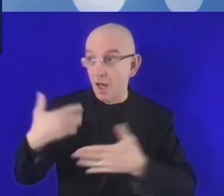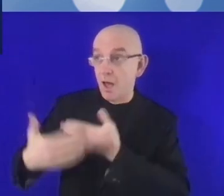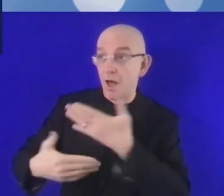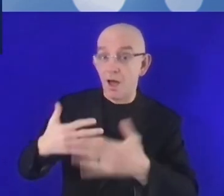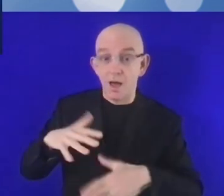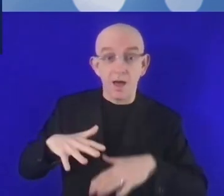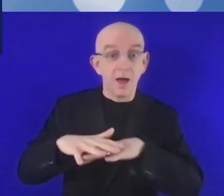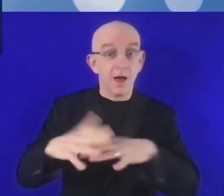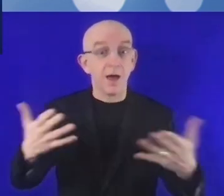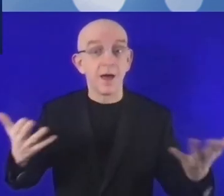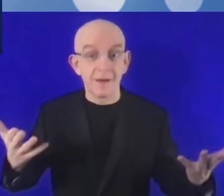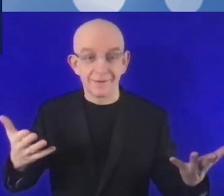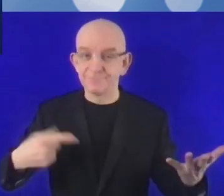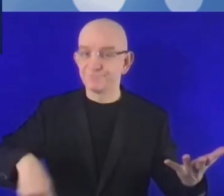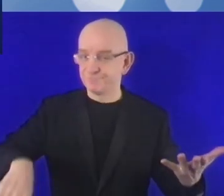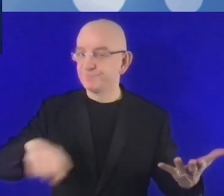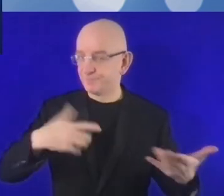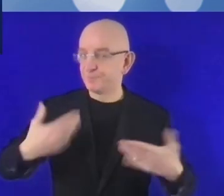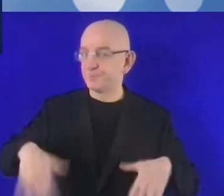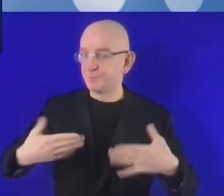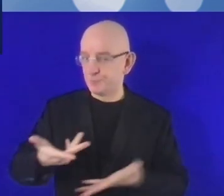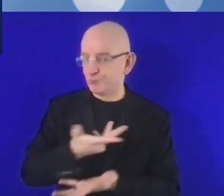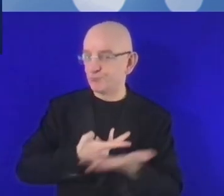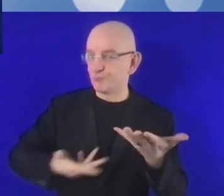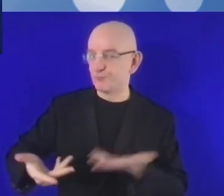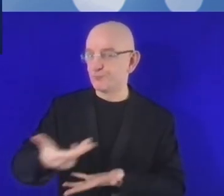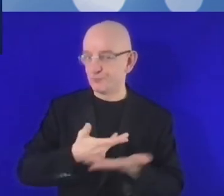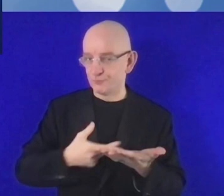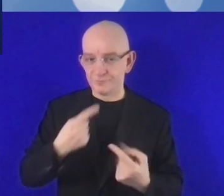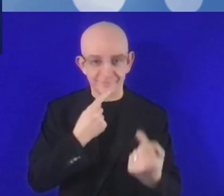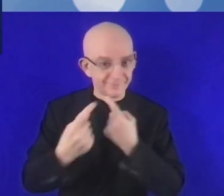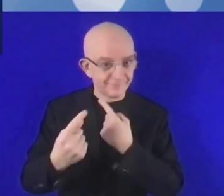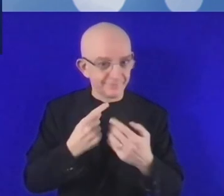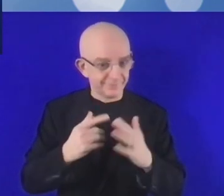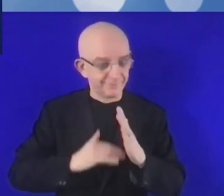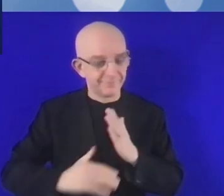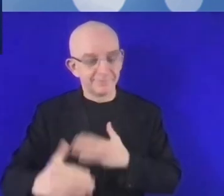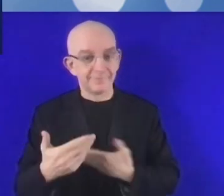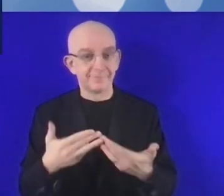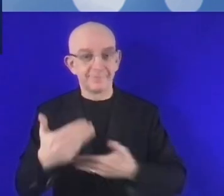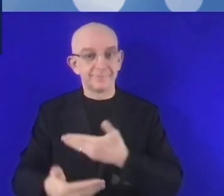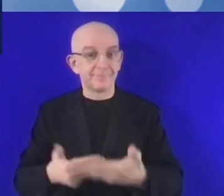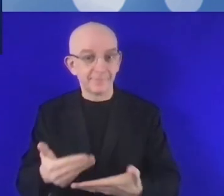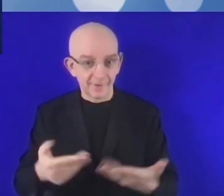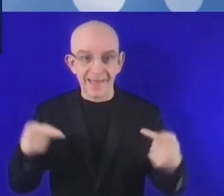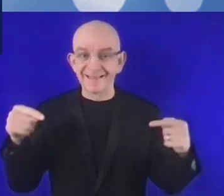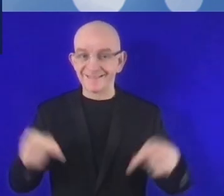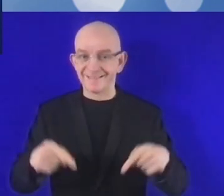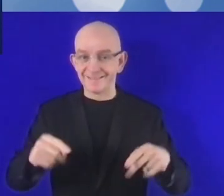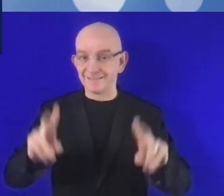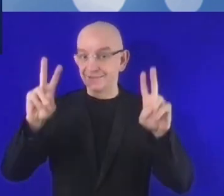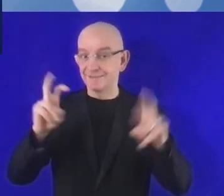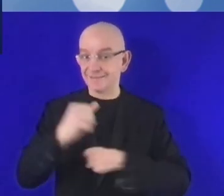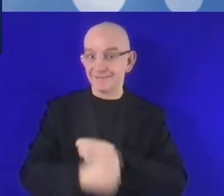your dialogue, especially that the main theme of this year's UNIGF in